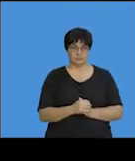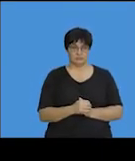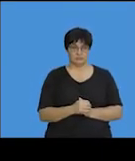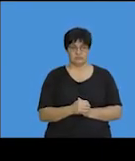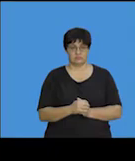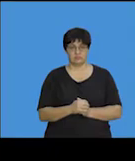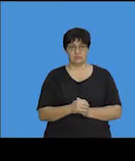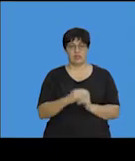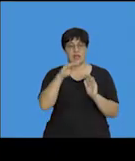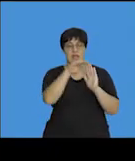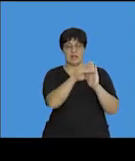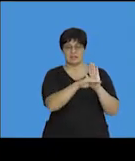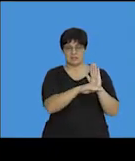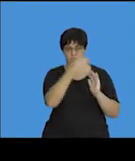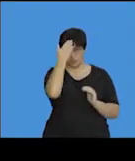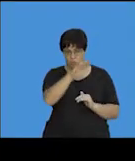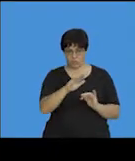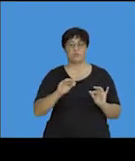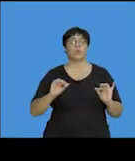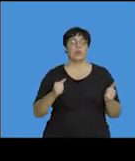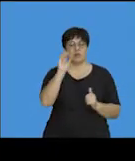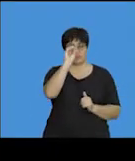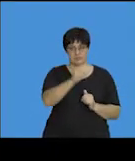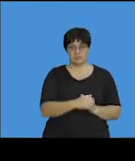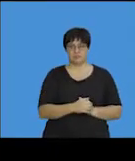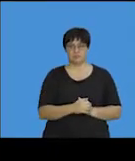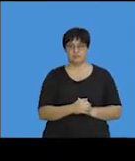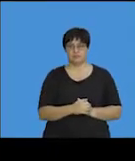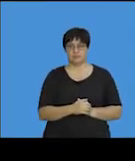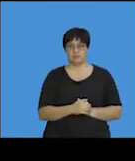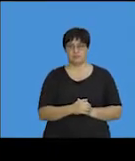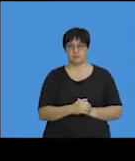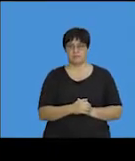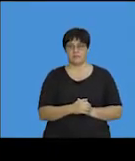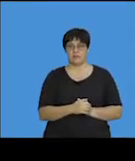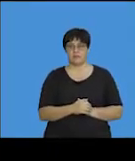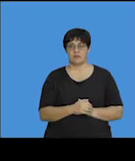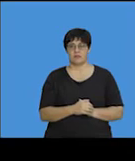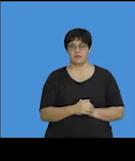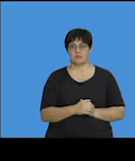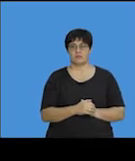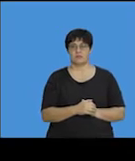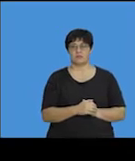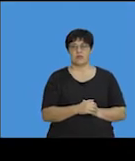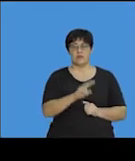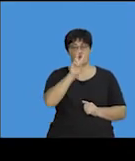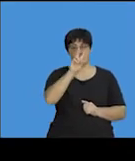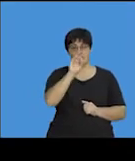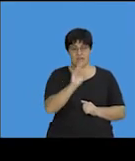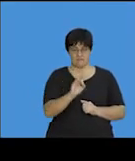Making a list of what we know is also a good idea. So my final velocity is minus